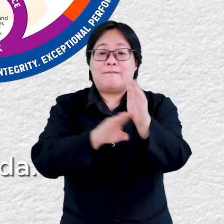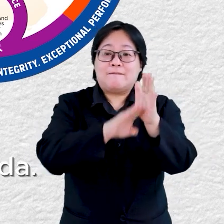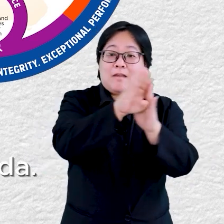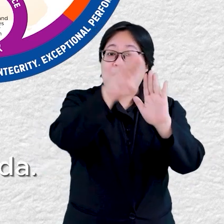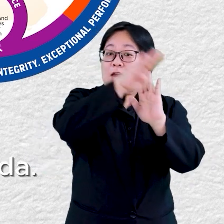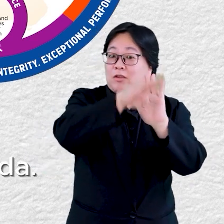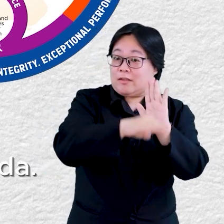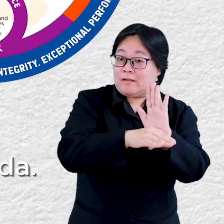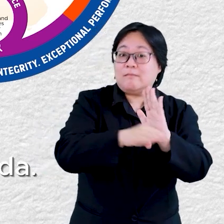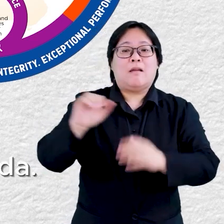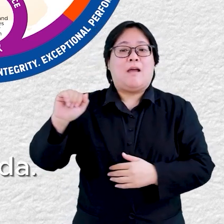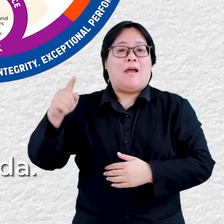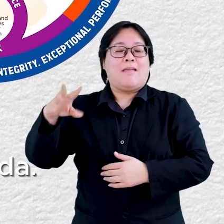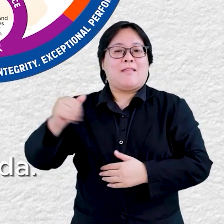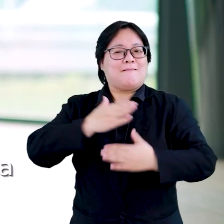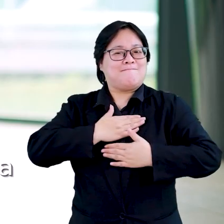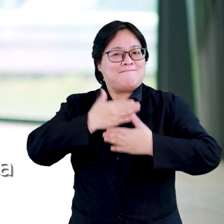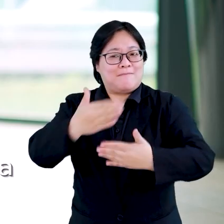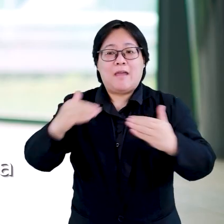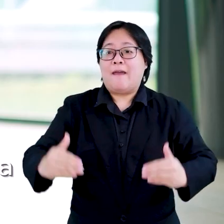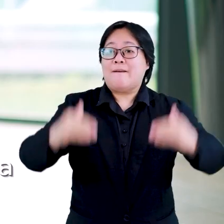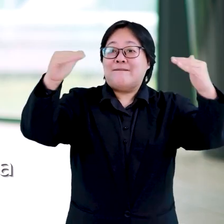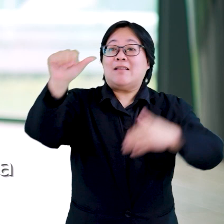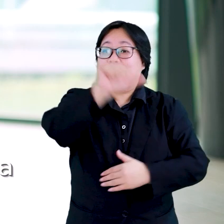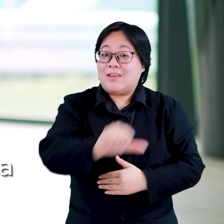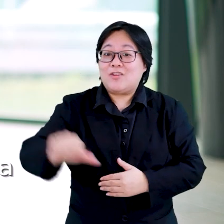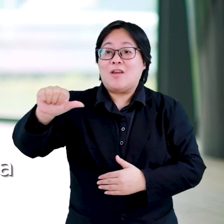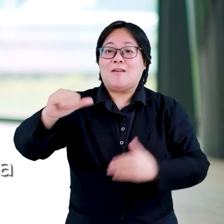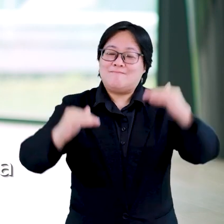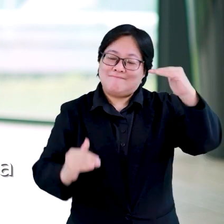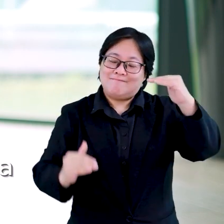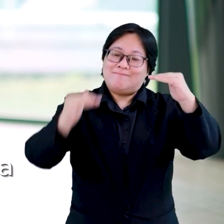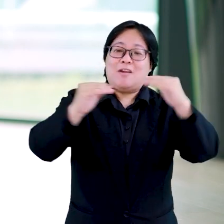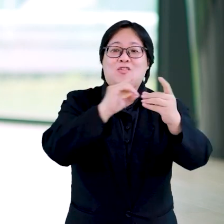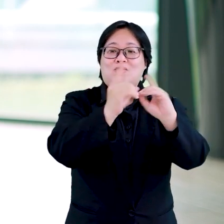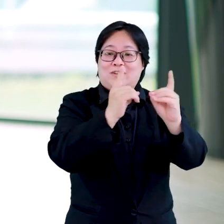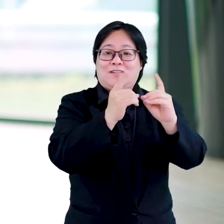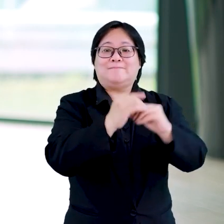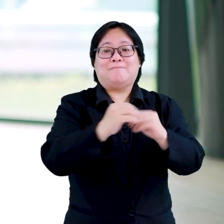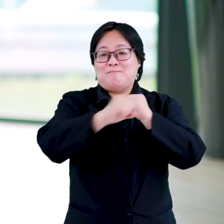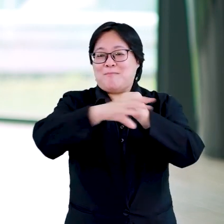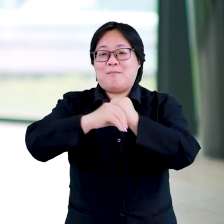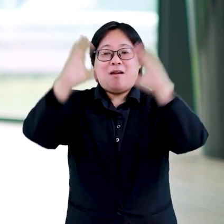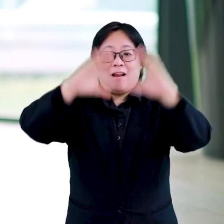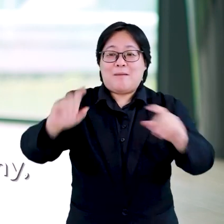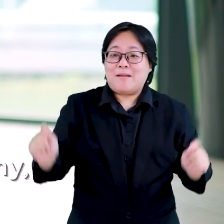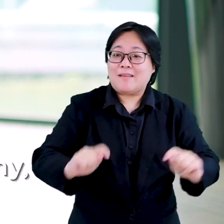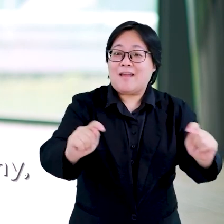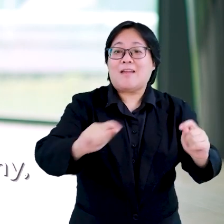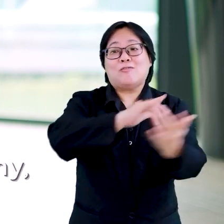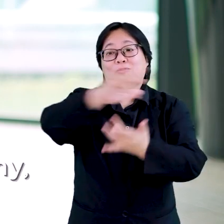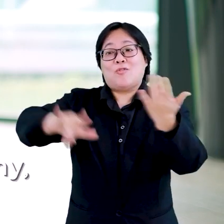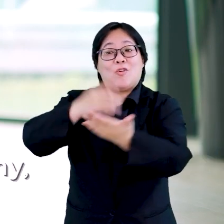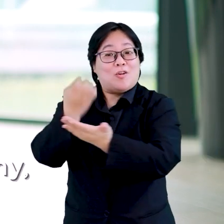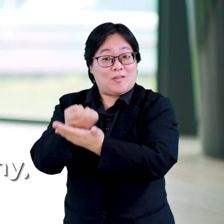support the Sustainable Development Agenda. Axiata remains committed to advancing Asia by bridging the digital divide,